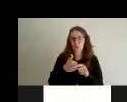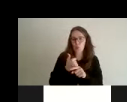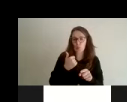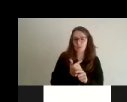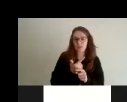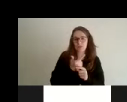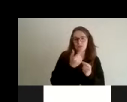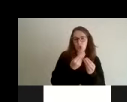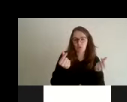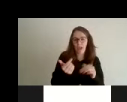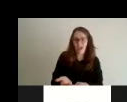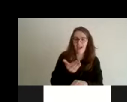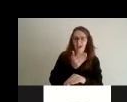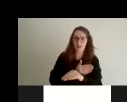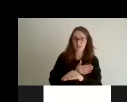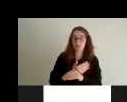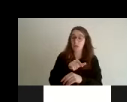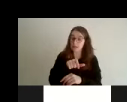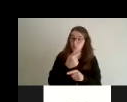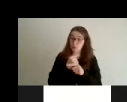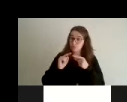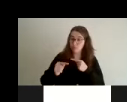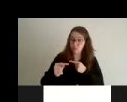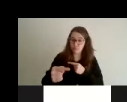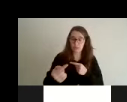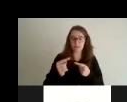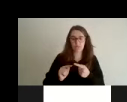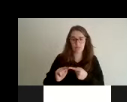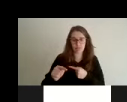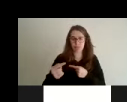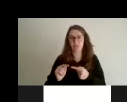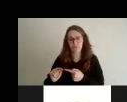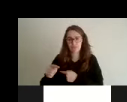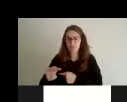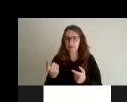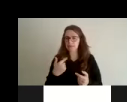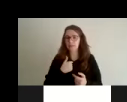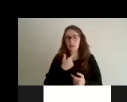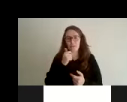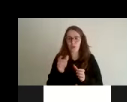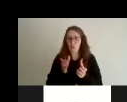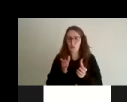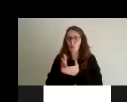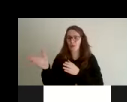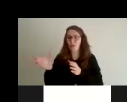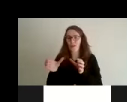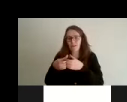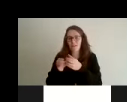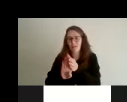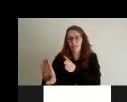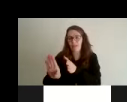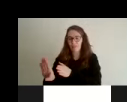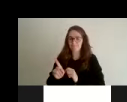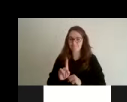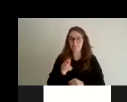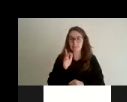the things that happens every day that become norms and excludes people. Might not look like much every